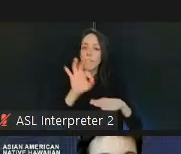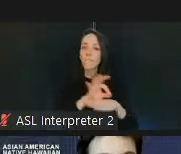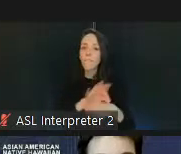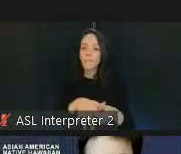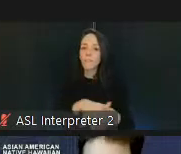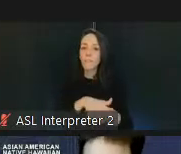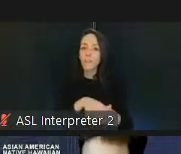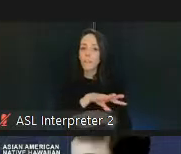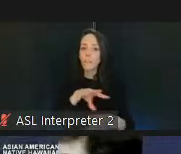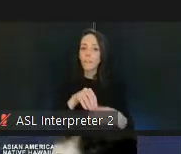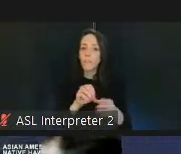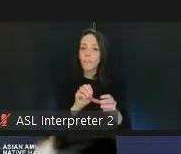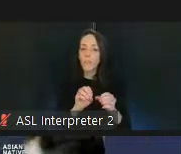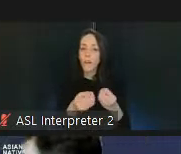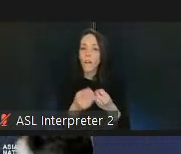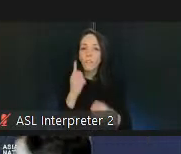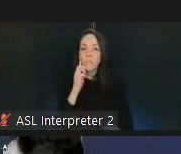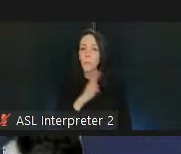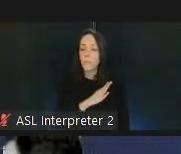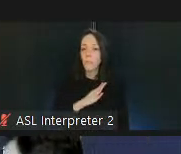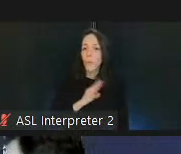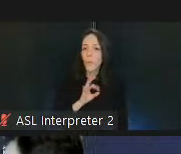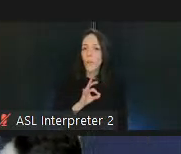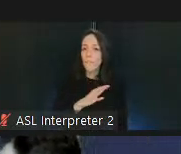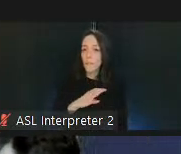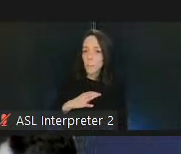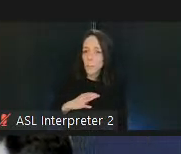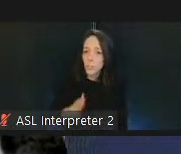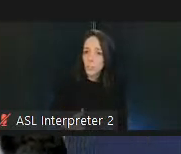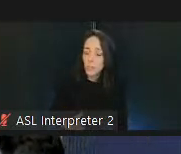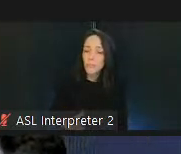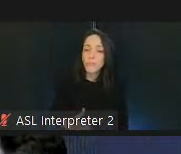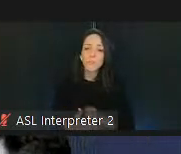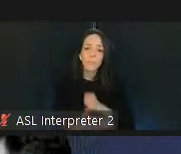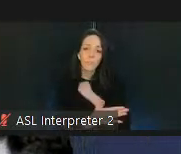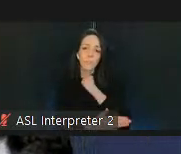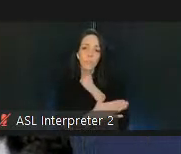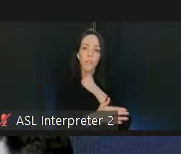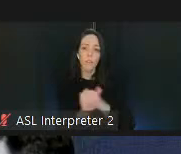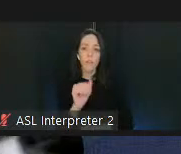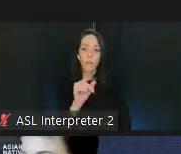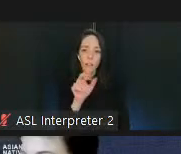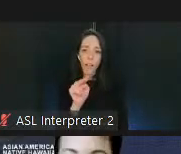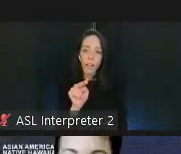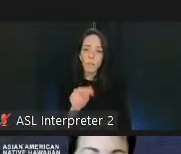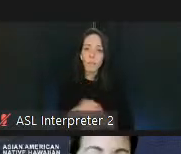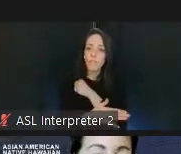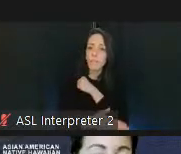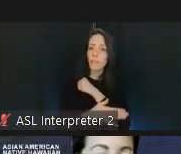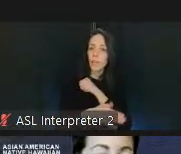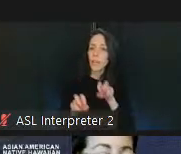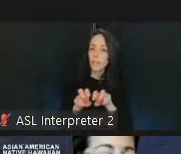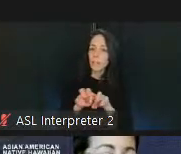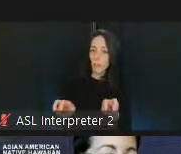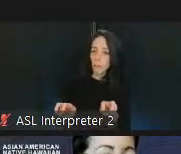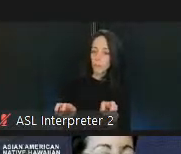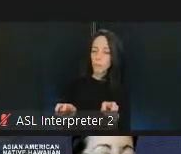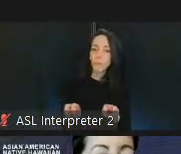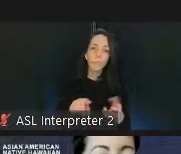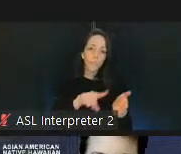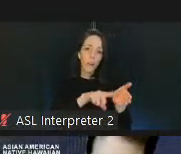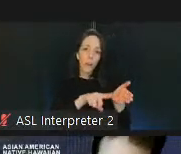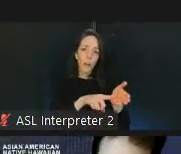the offices of the Board of Commissioners, county administration, county council, county